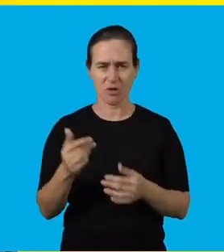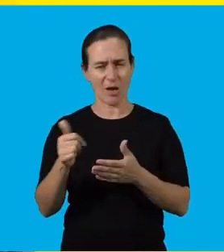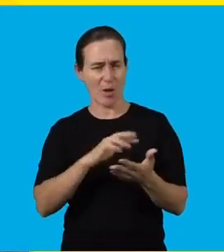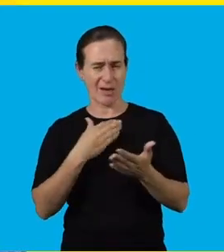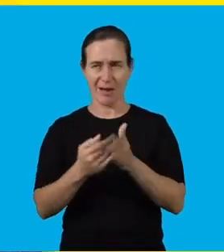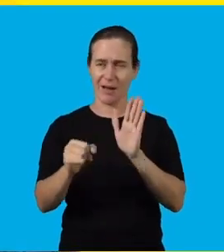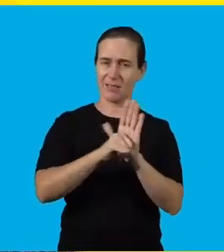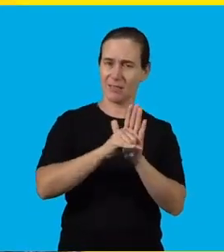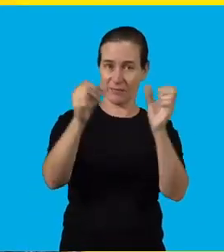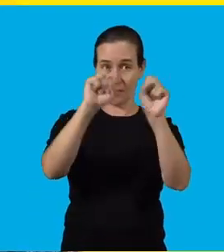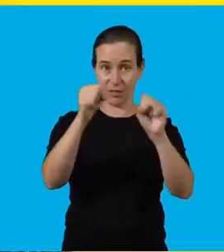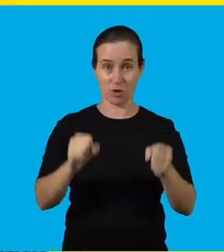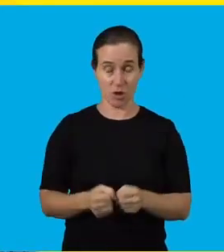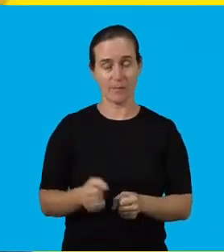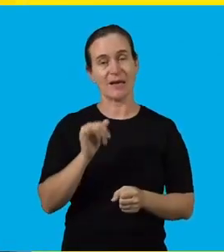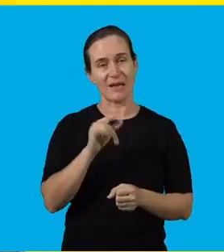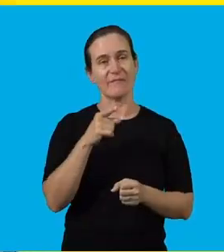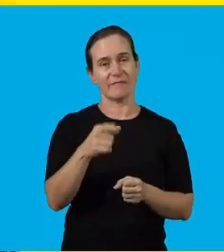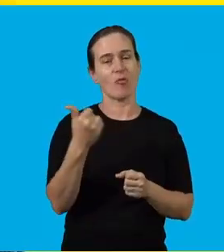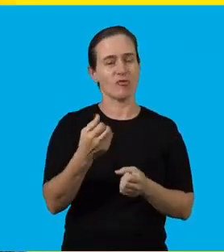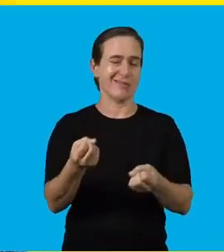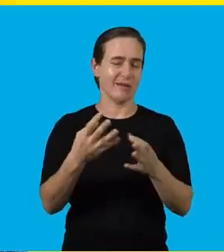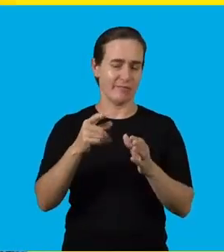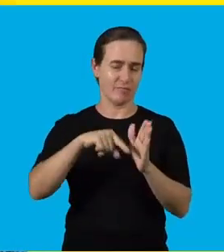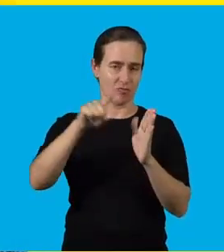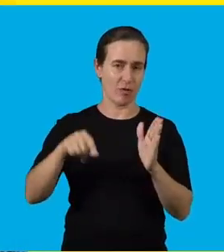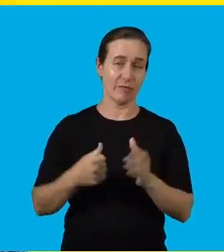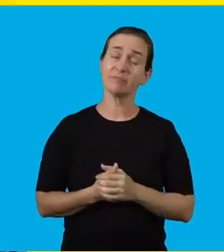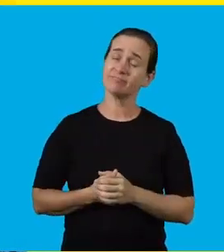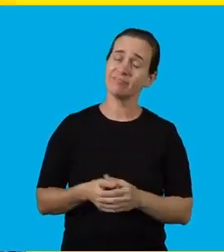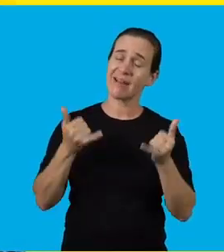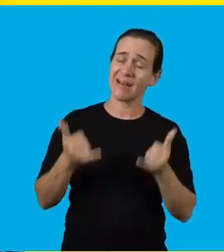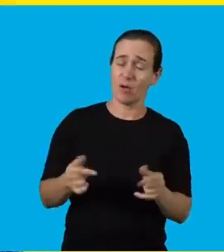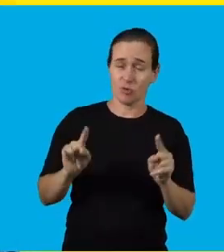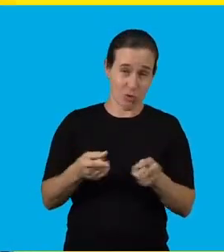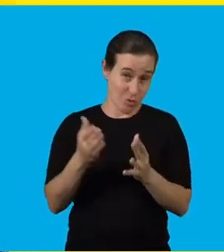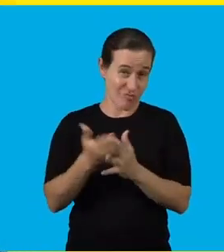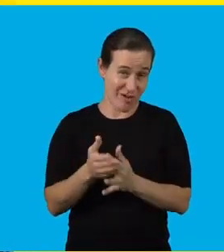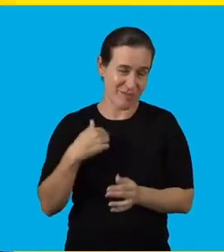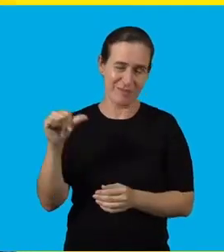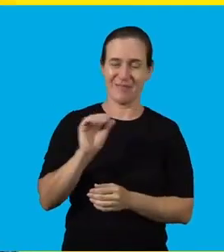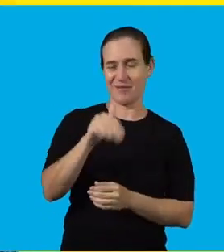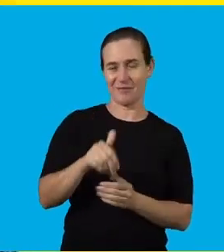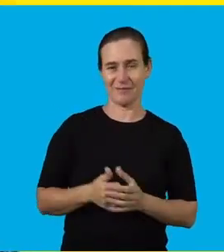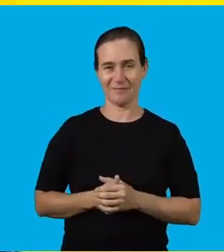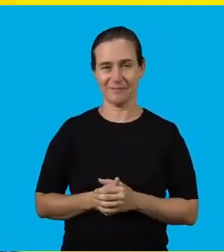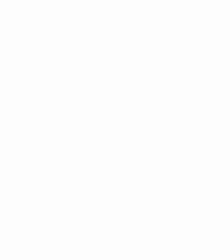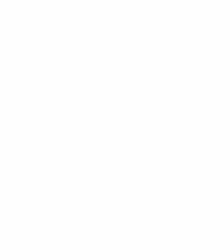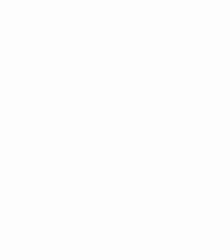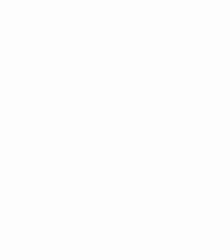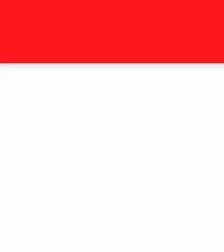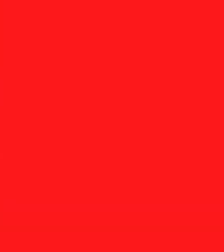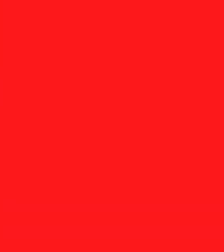us with identifying the shape if a graph is given to us already. I think it's time for us to take a quick break. We're back after